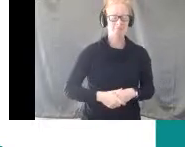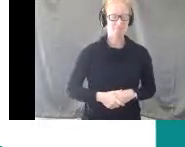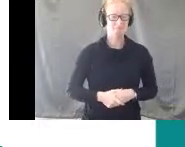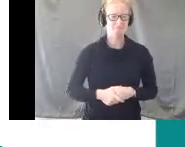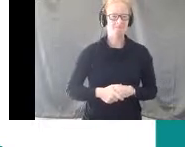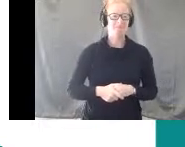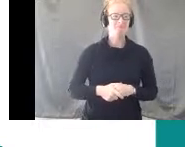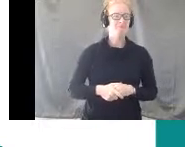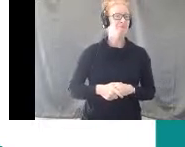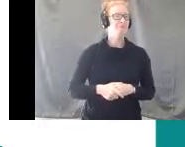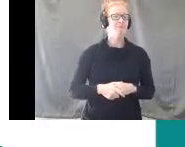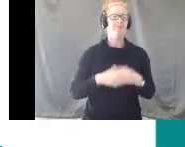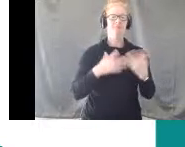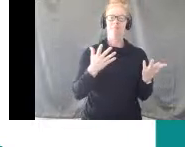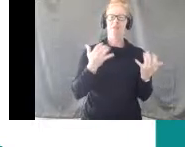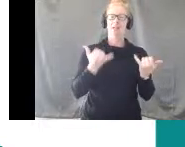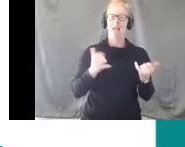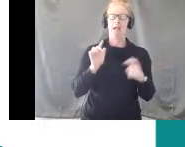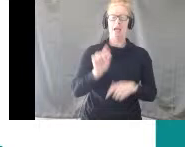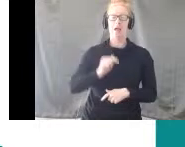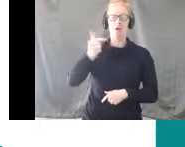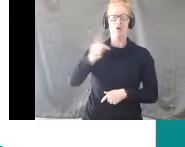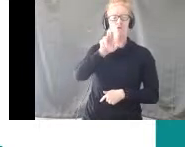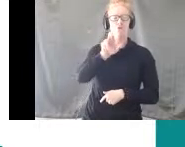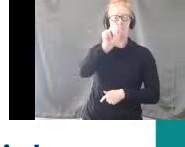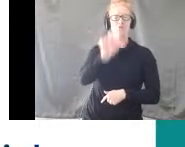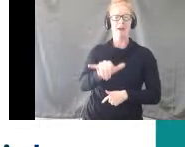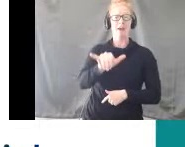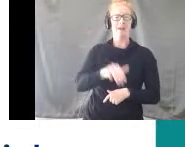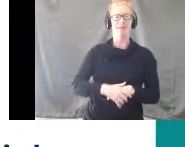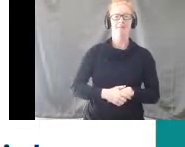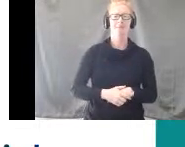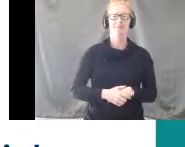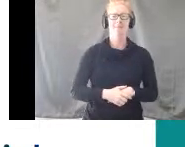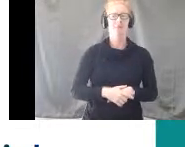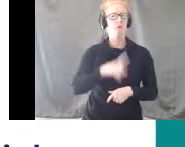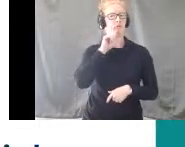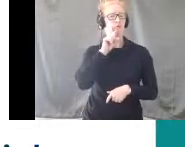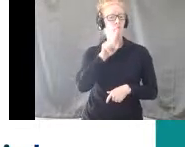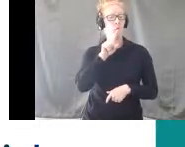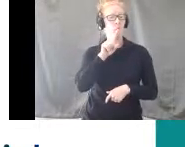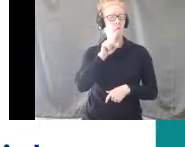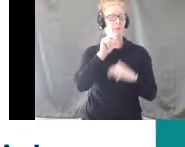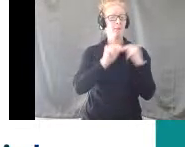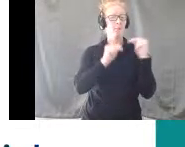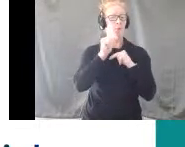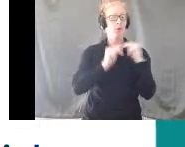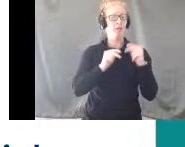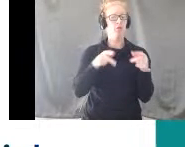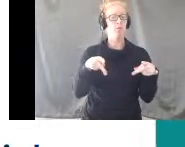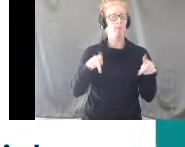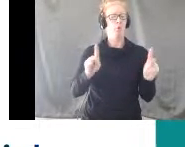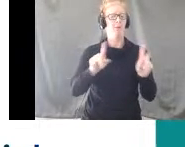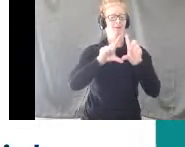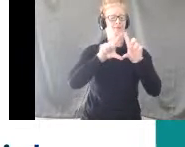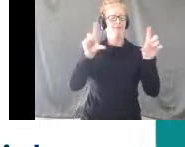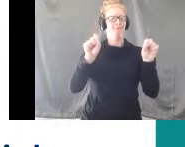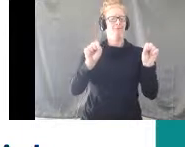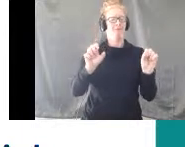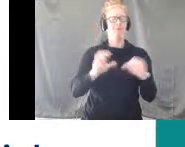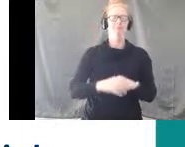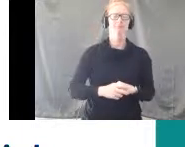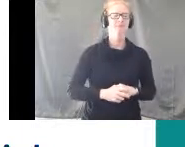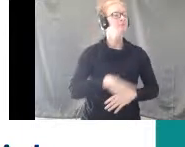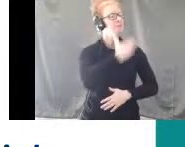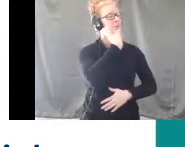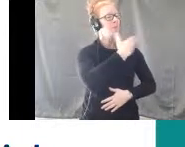And with that, I will turn it over to Ray to give an update on our bridge permit. Yeah, good morning,